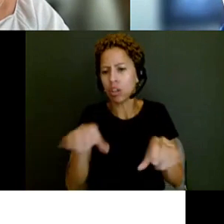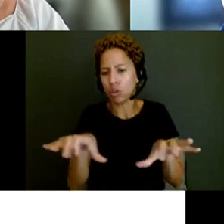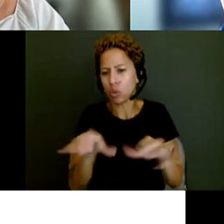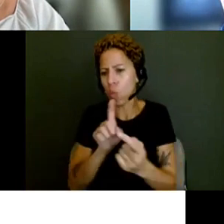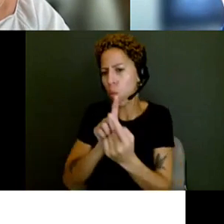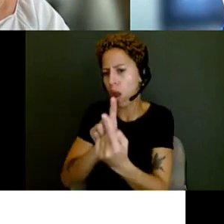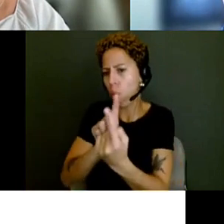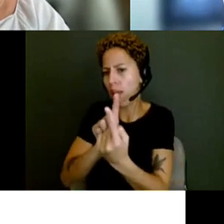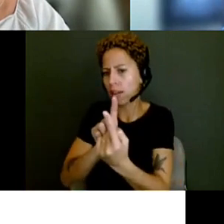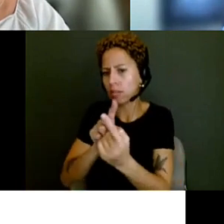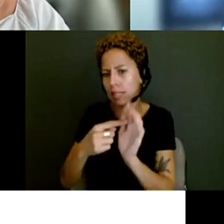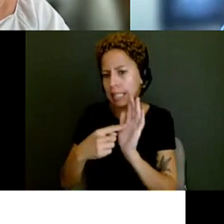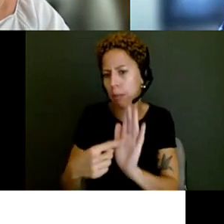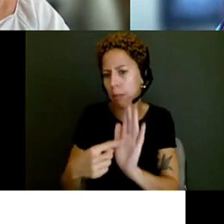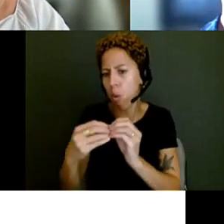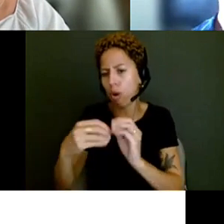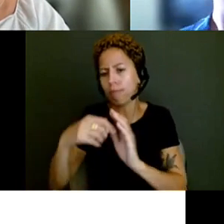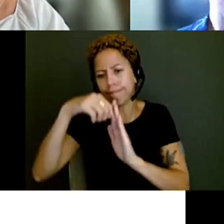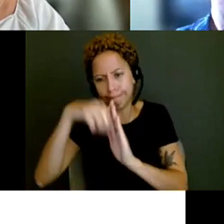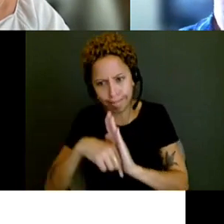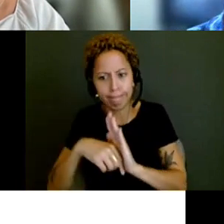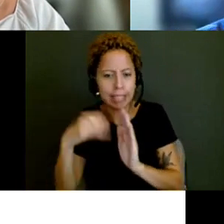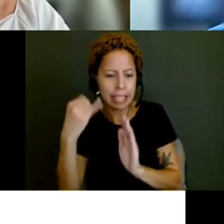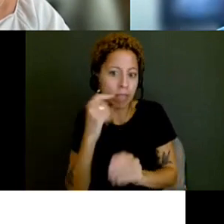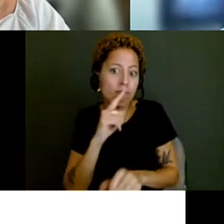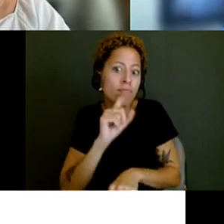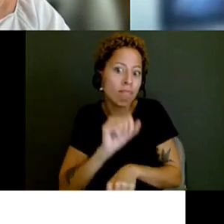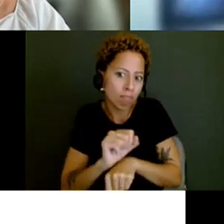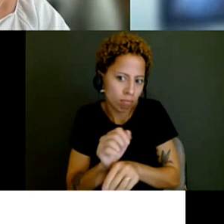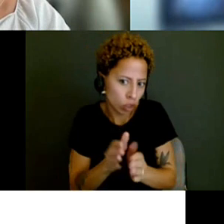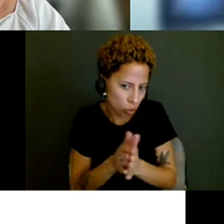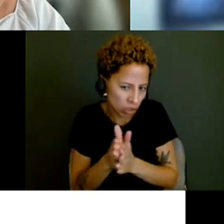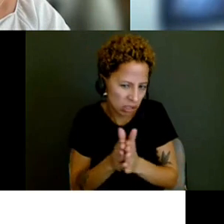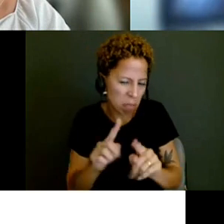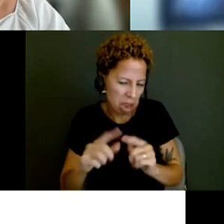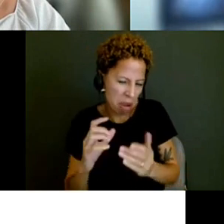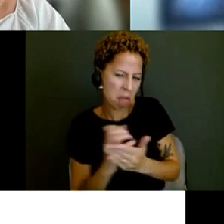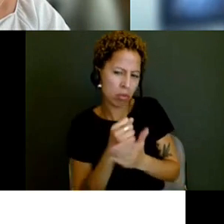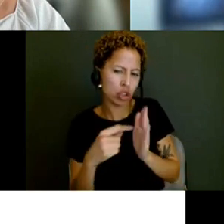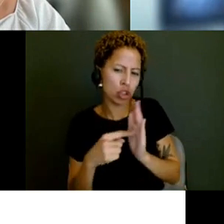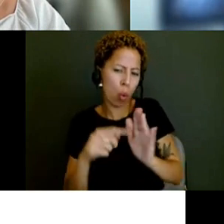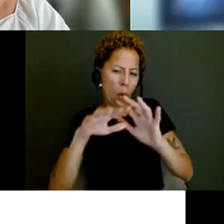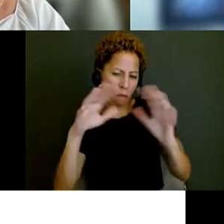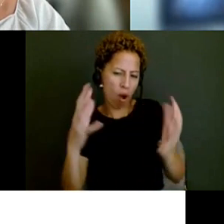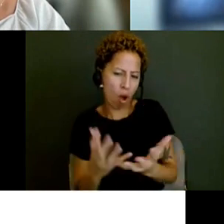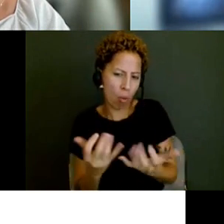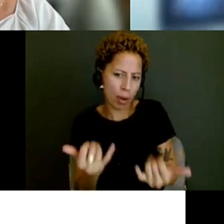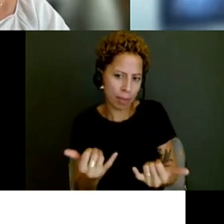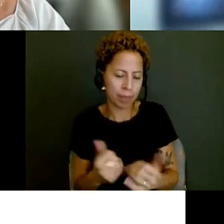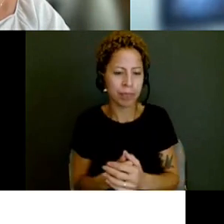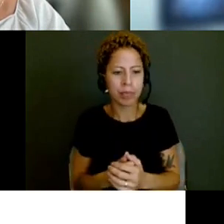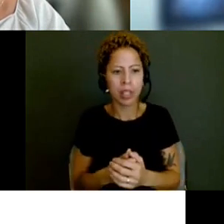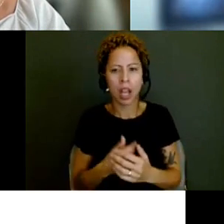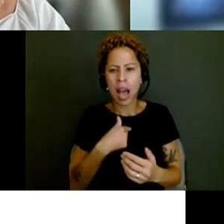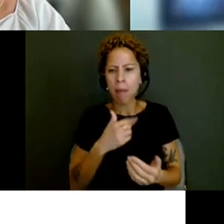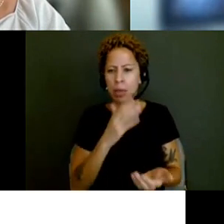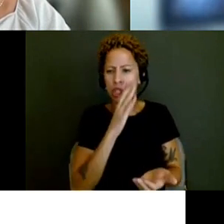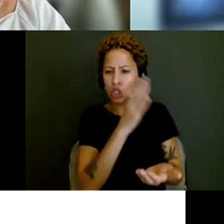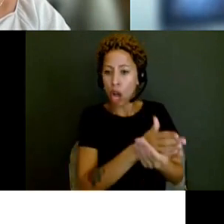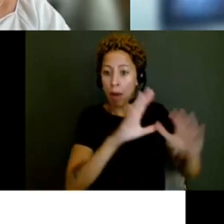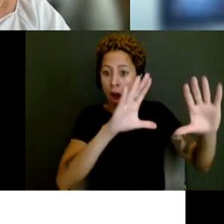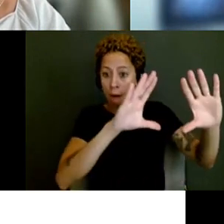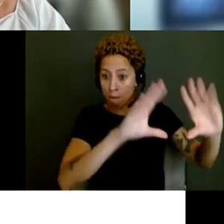software, obviously, more deeply. So I think I have to stop my screen share and start a new one. So I'm going to do